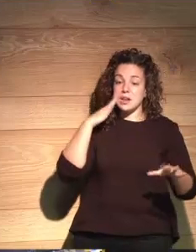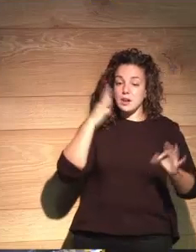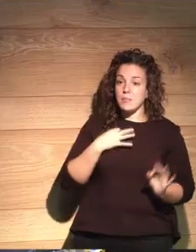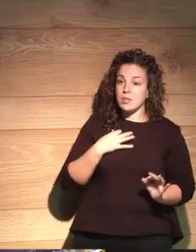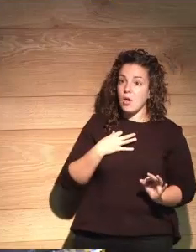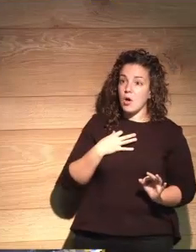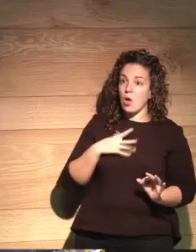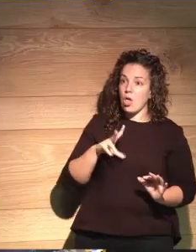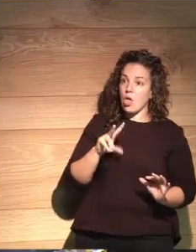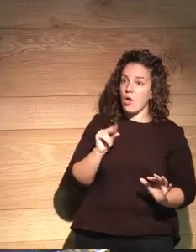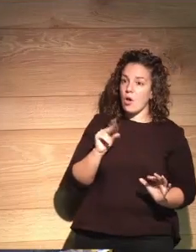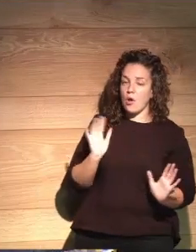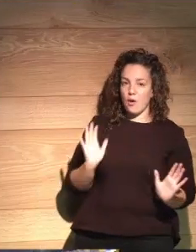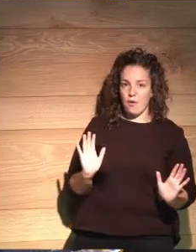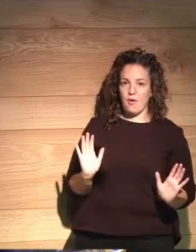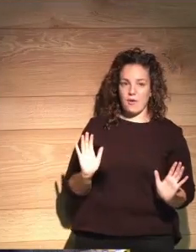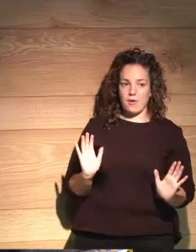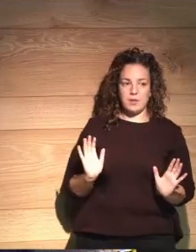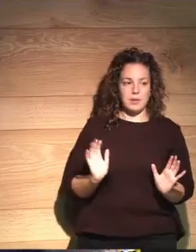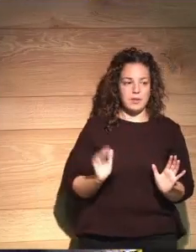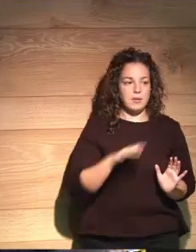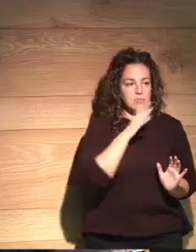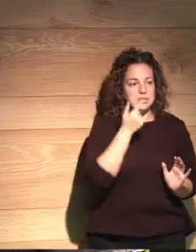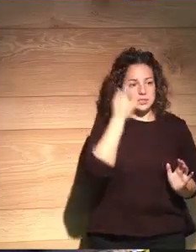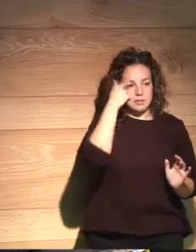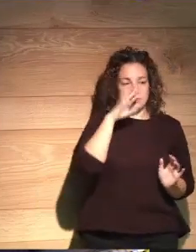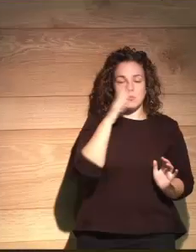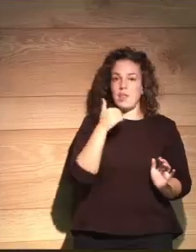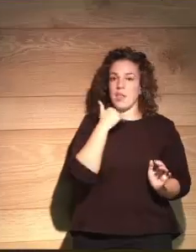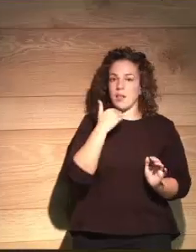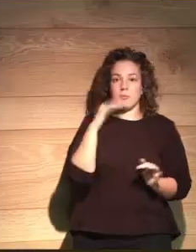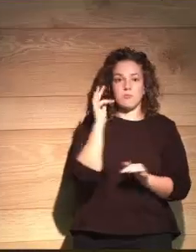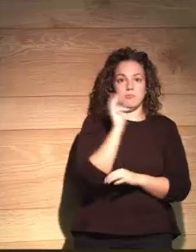that. And this is like, oh my God, I'm on holiday here.